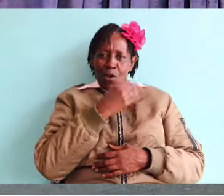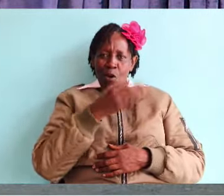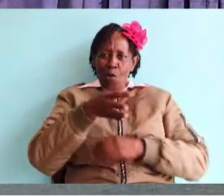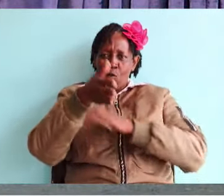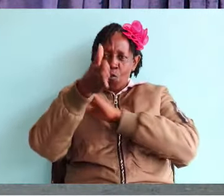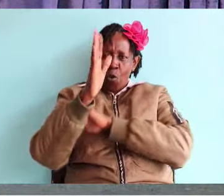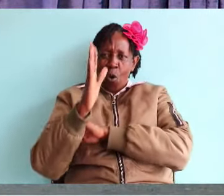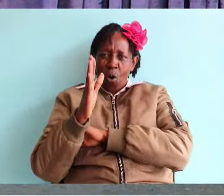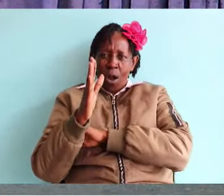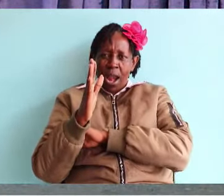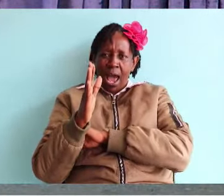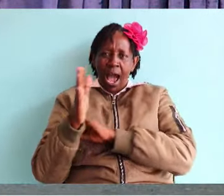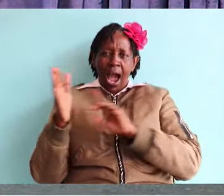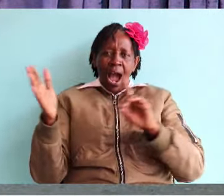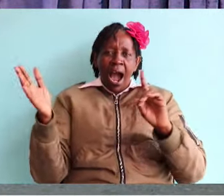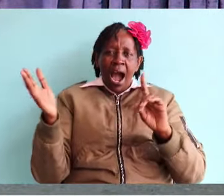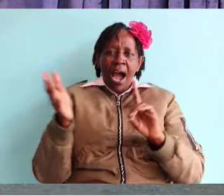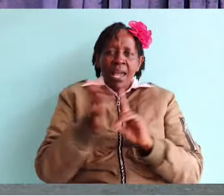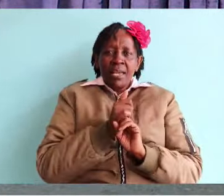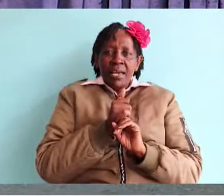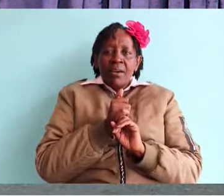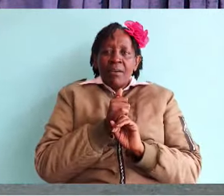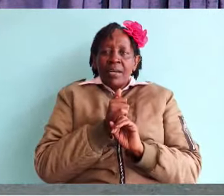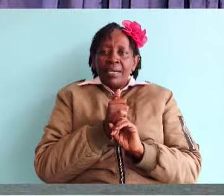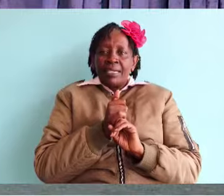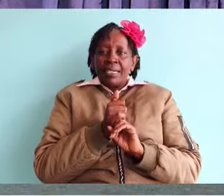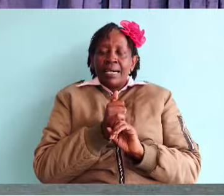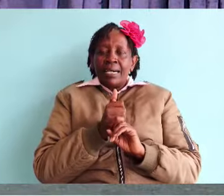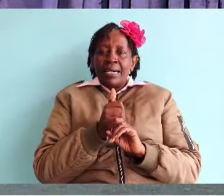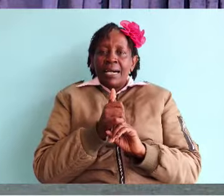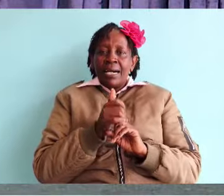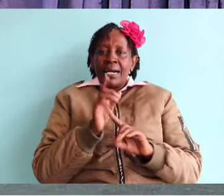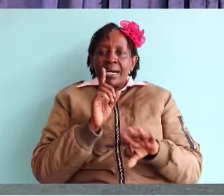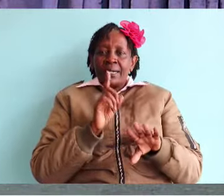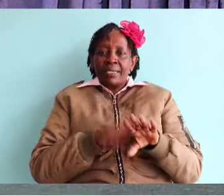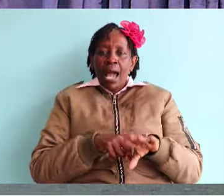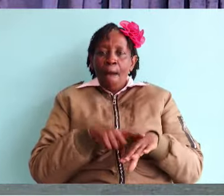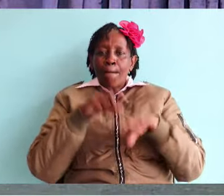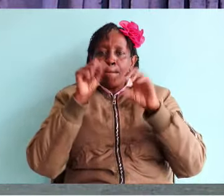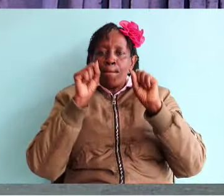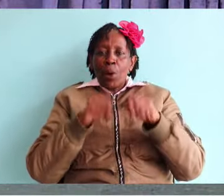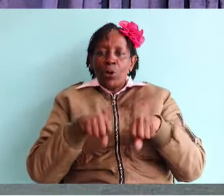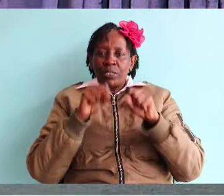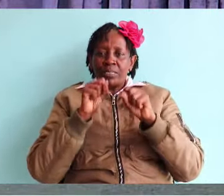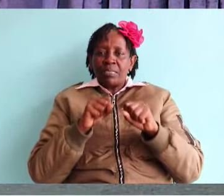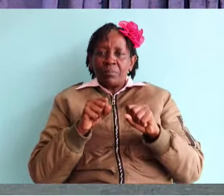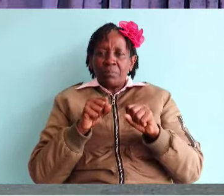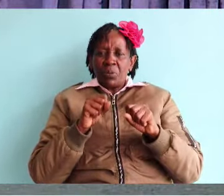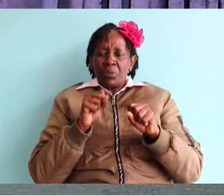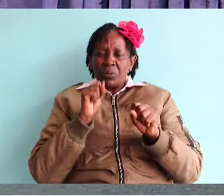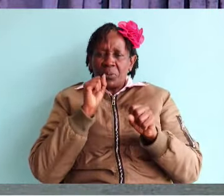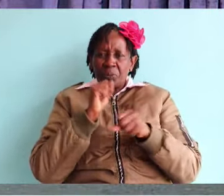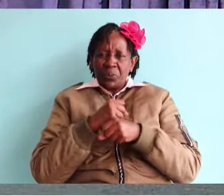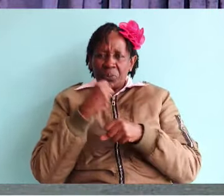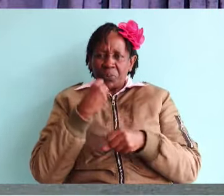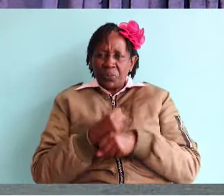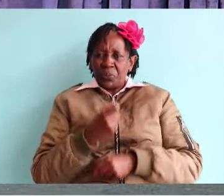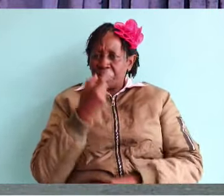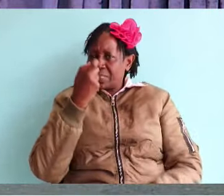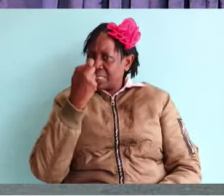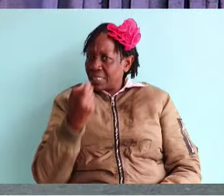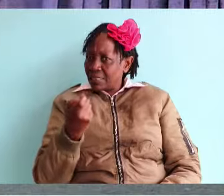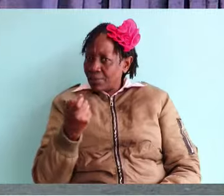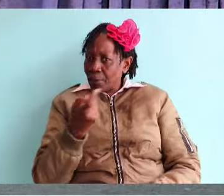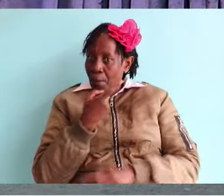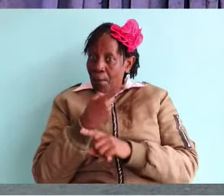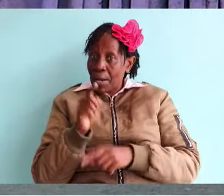accomplished when we just are able to do what we think we are doing at the moment, but asking,